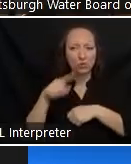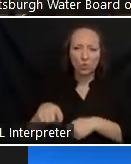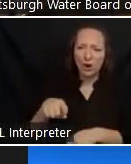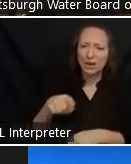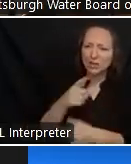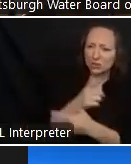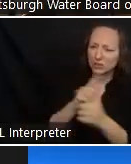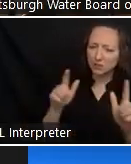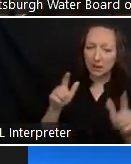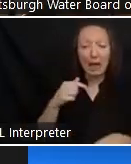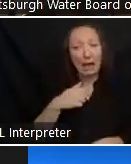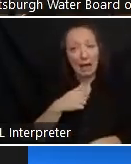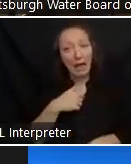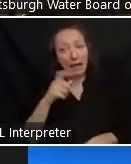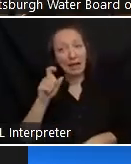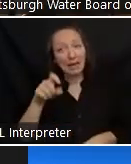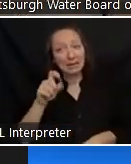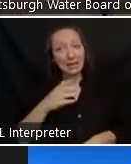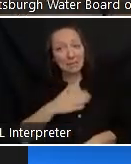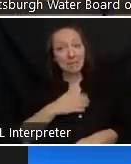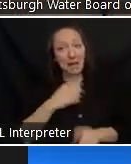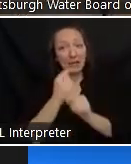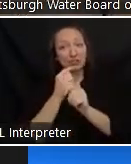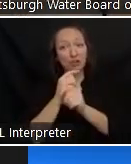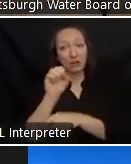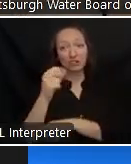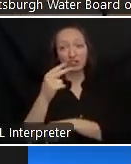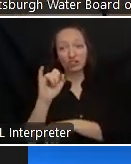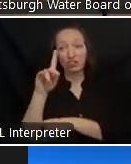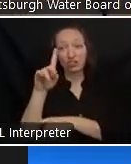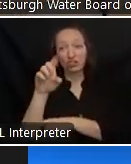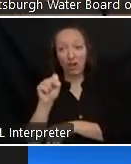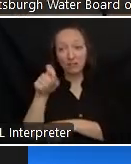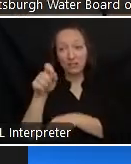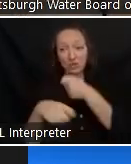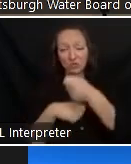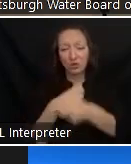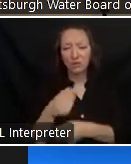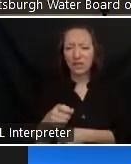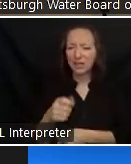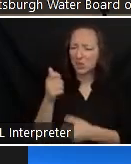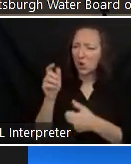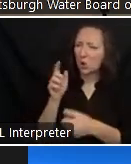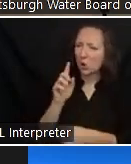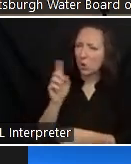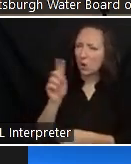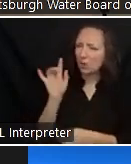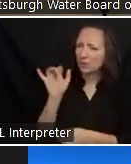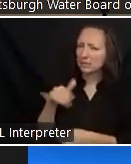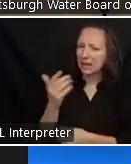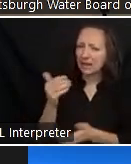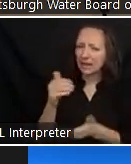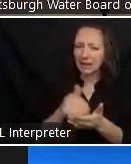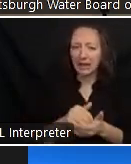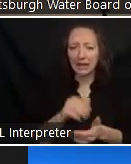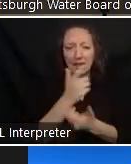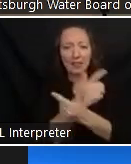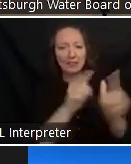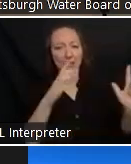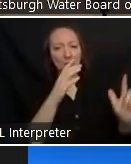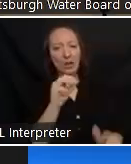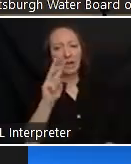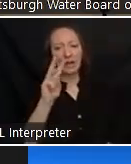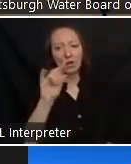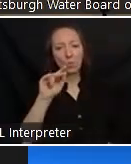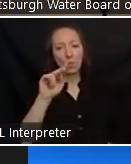the shocks on my truck. we can look into that. Which Liberty and which? Liberty and Winebittle. Okay, we can check and see if that's on our list. Yeah.